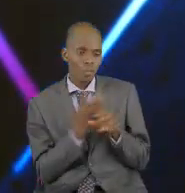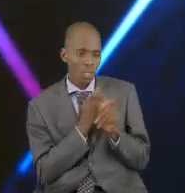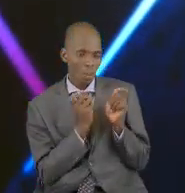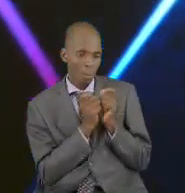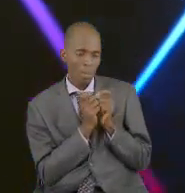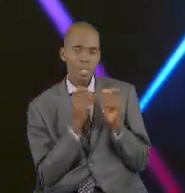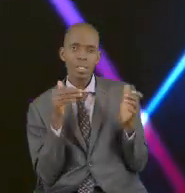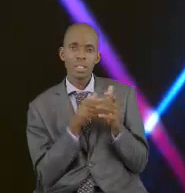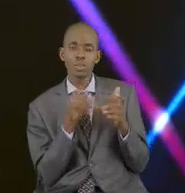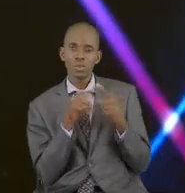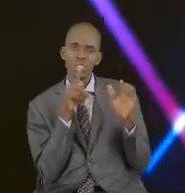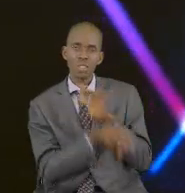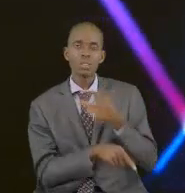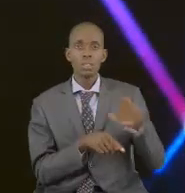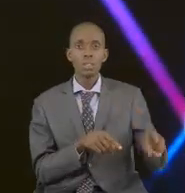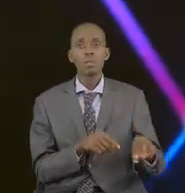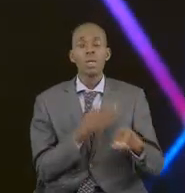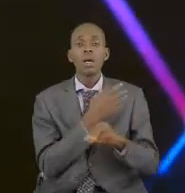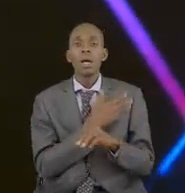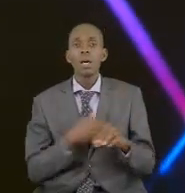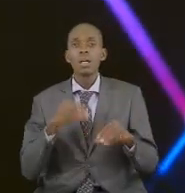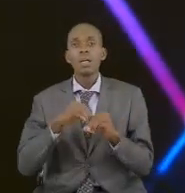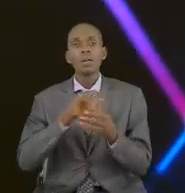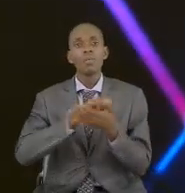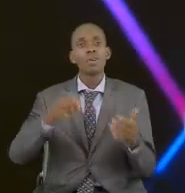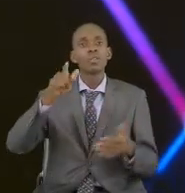told in verse 24, it says, and